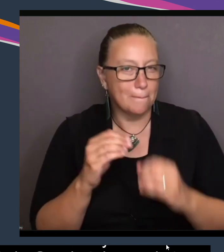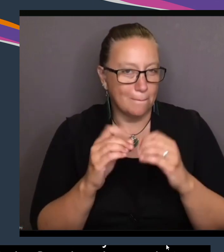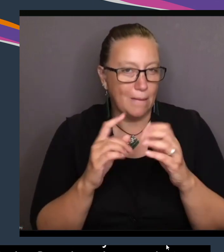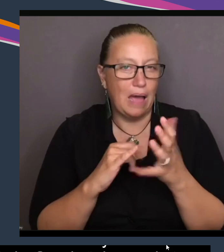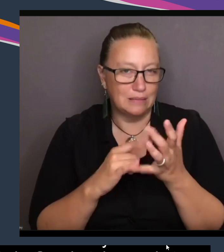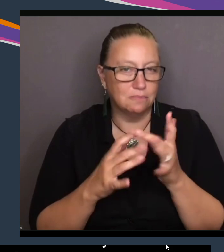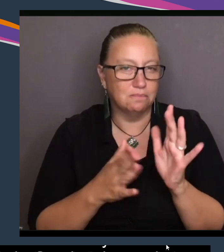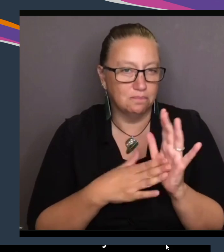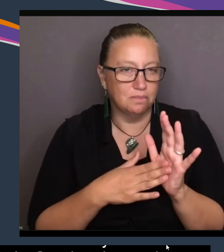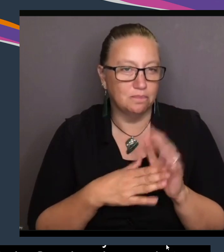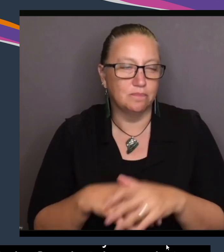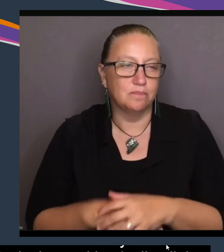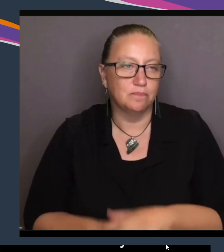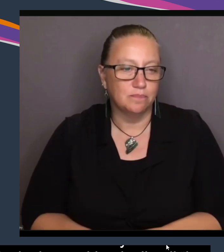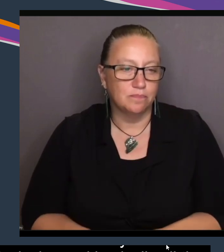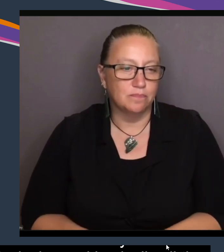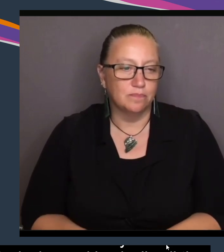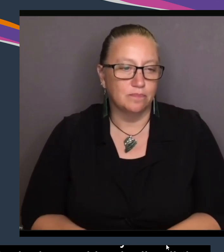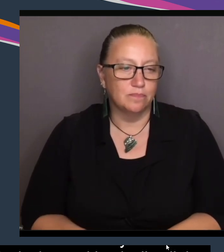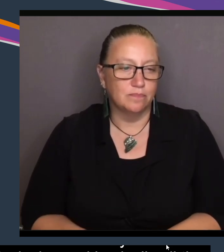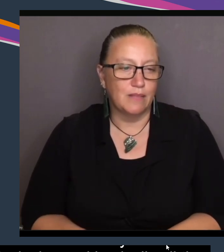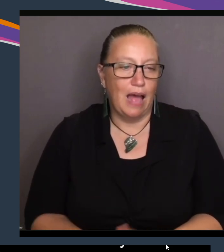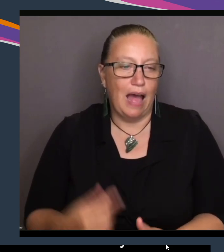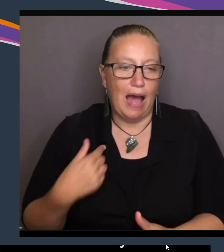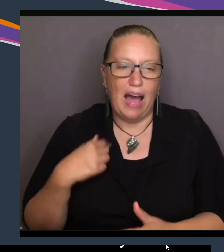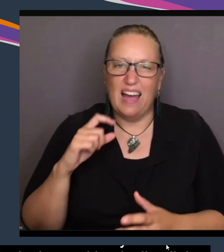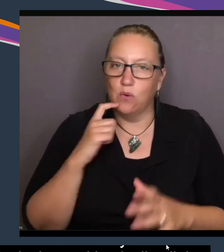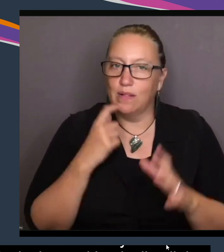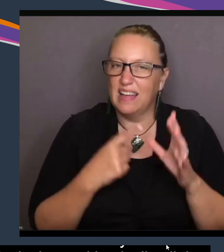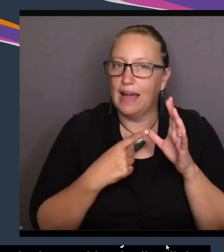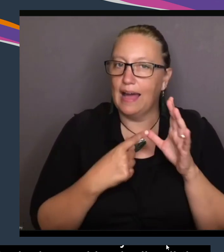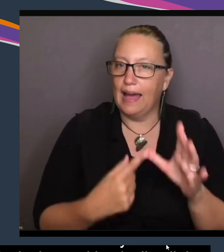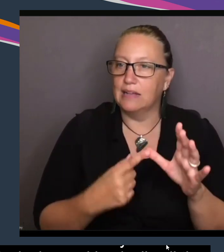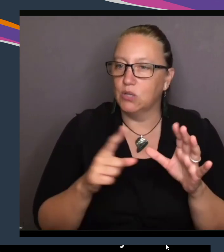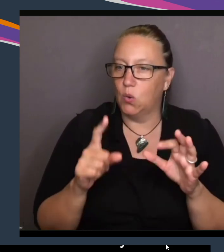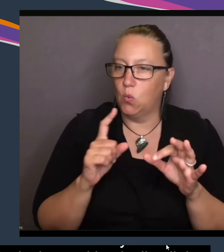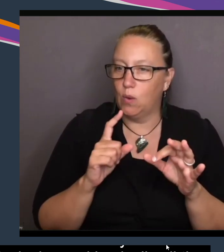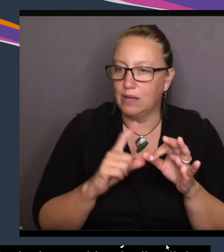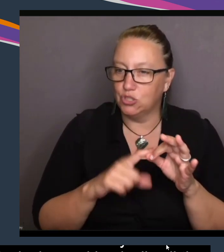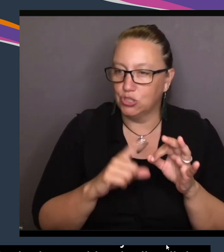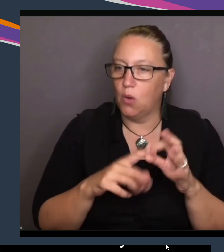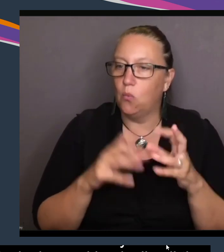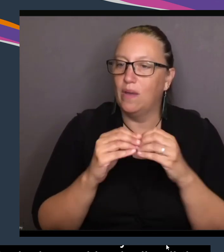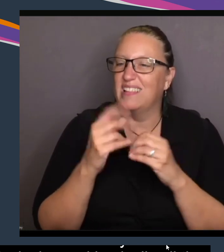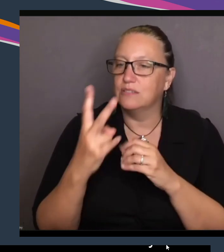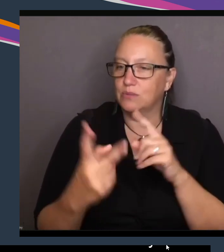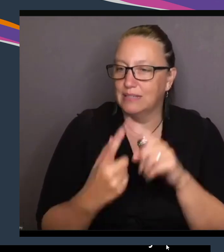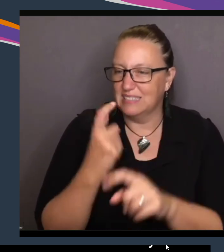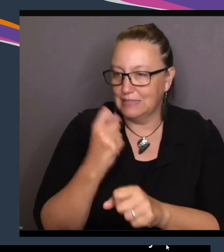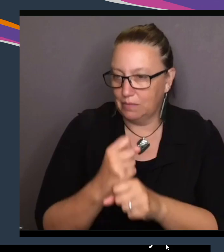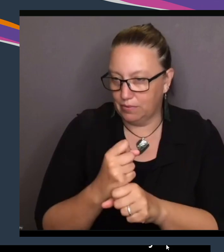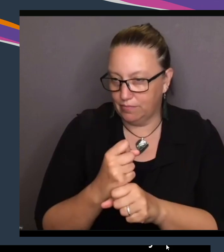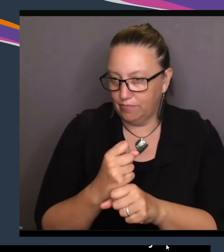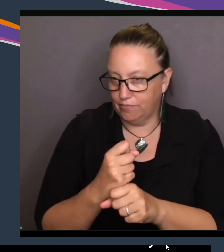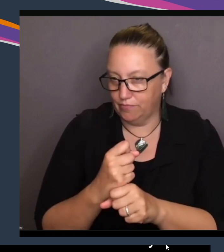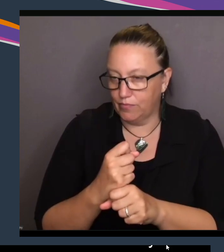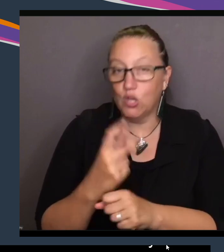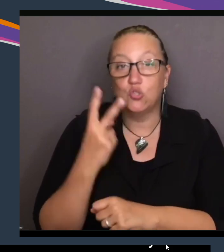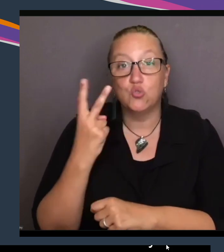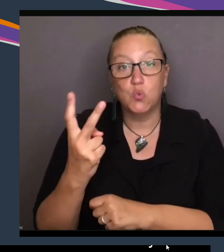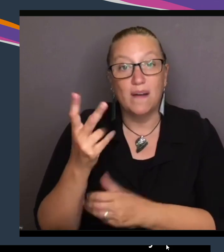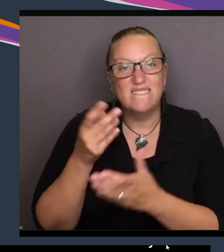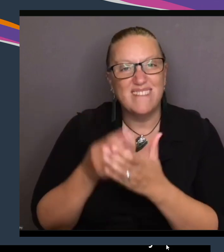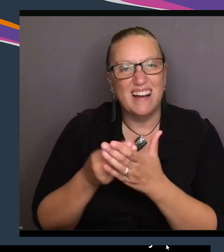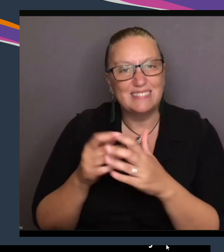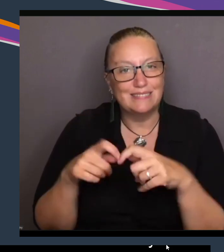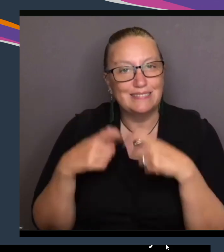that question with some examples. Two of our funded teams in 2025 are specifically